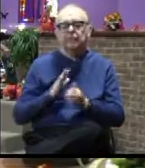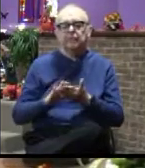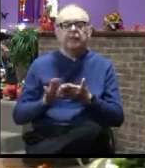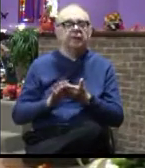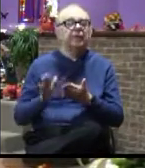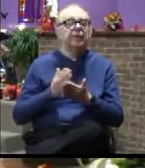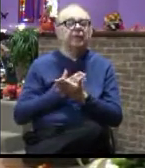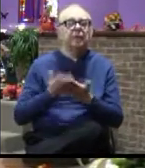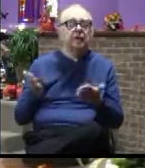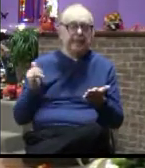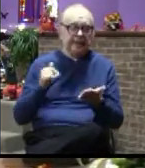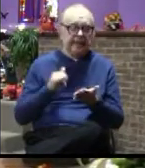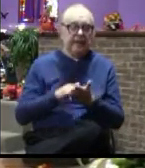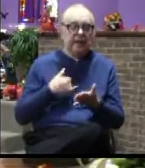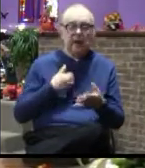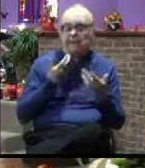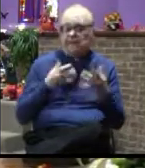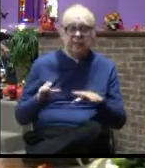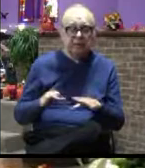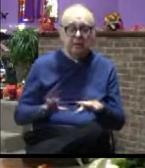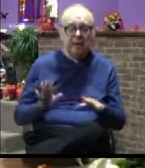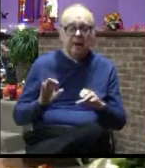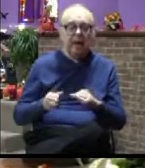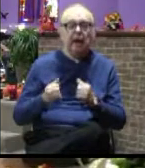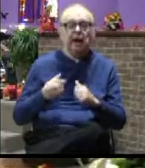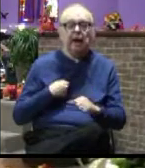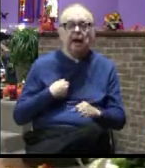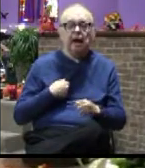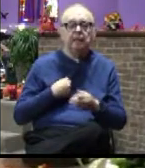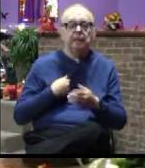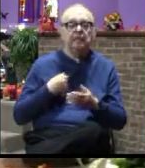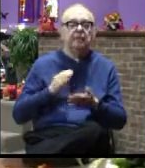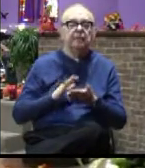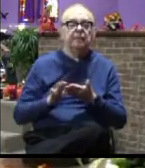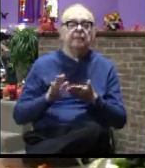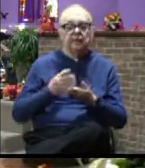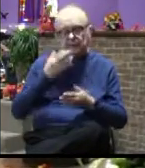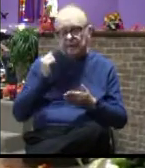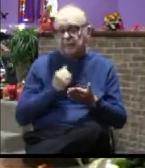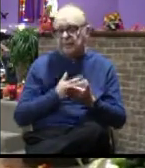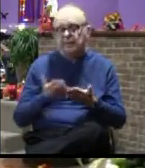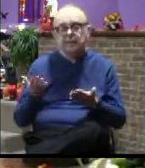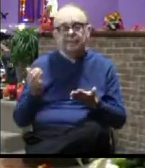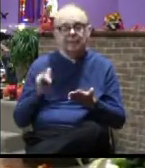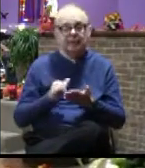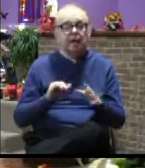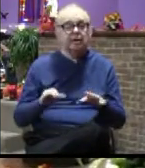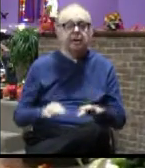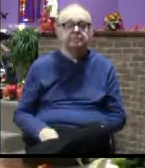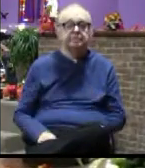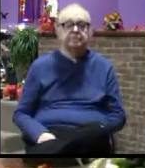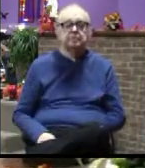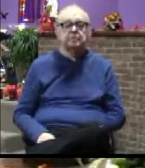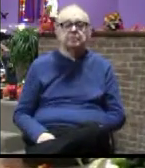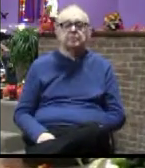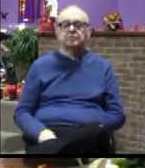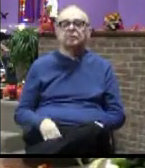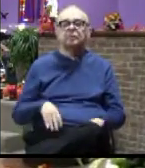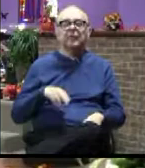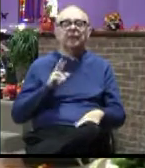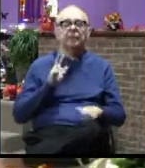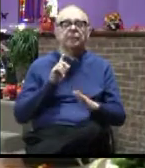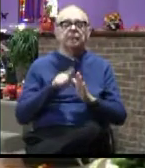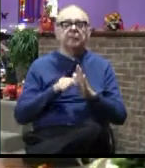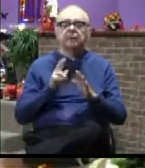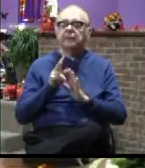forget the things that I've done? How can I forget the things that I can do? I've got a three